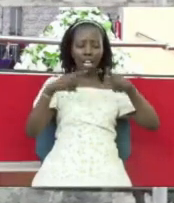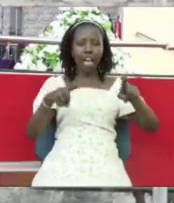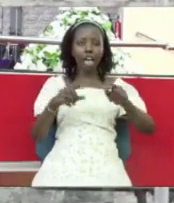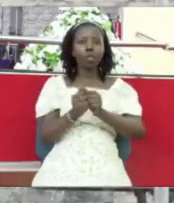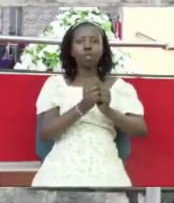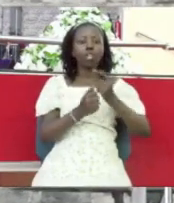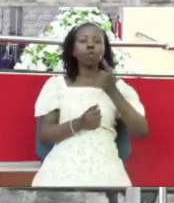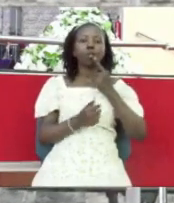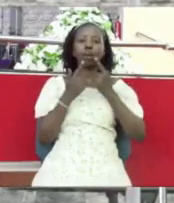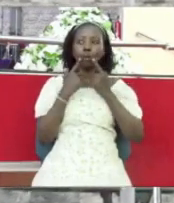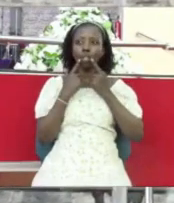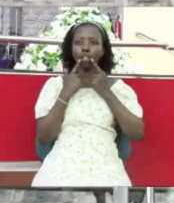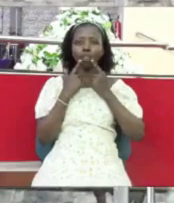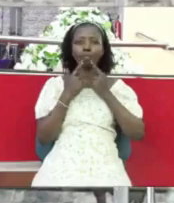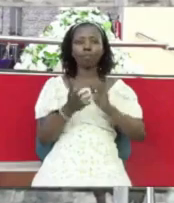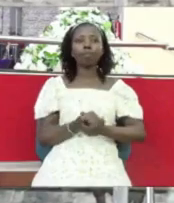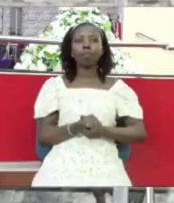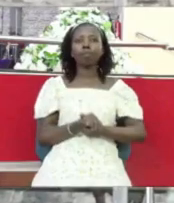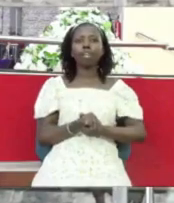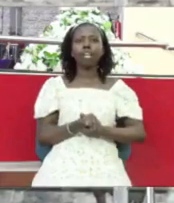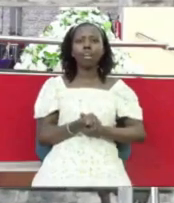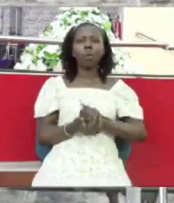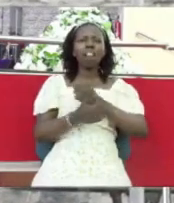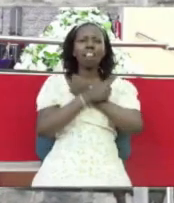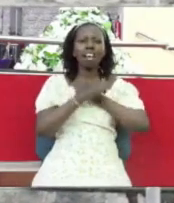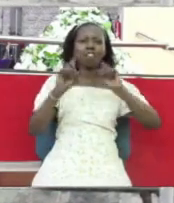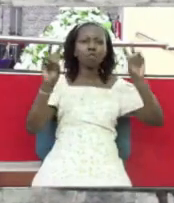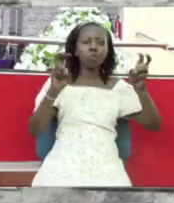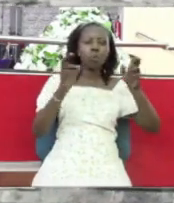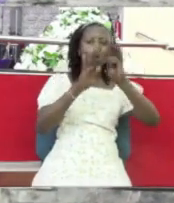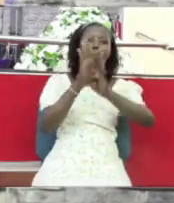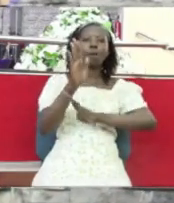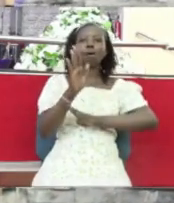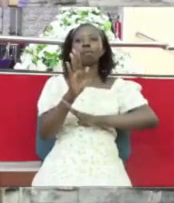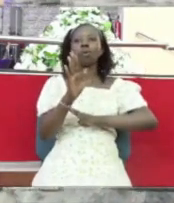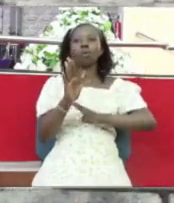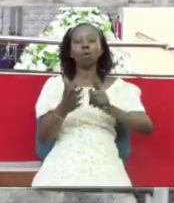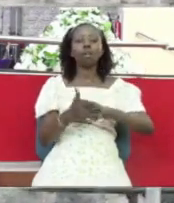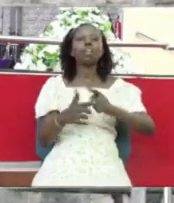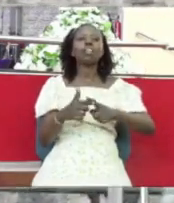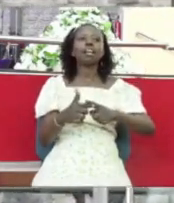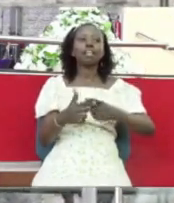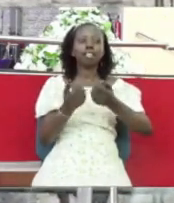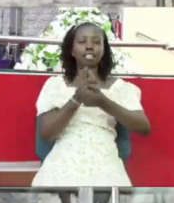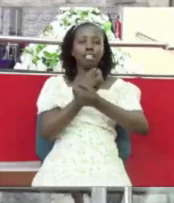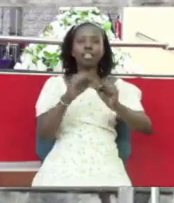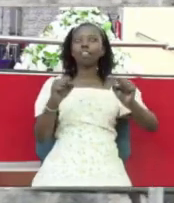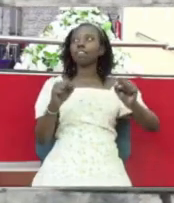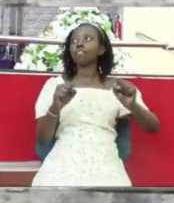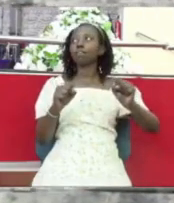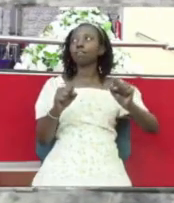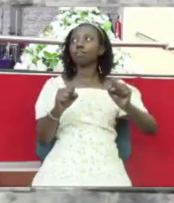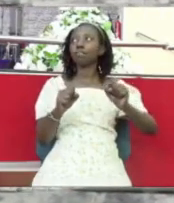na kwa mdomo wako. We like to quote those scriptures and then you'll be saved. Alafu utaweza kuokoka. Tunapenda sana hilo maandiko, hayo maandiko. And